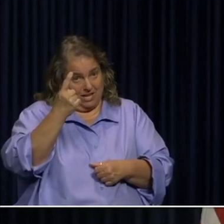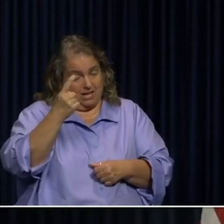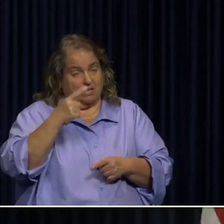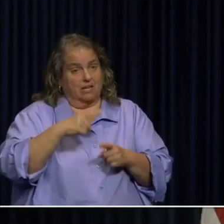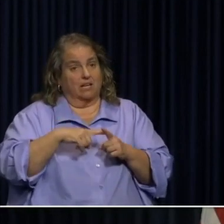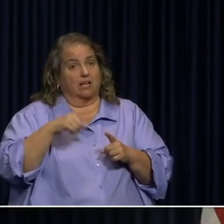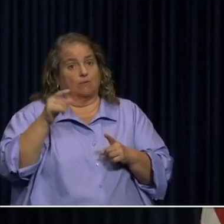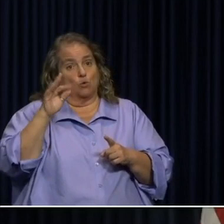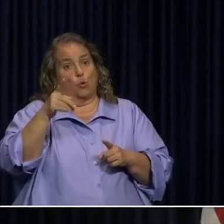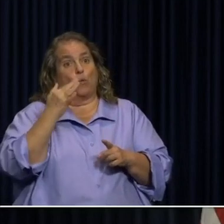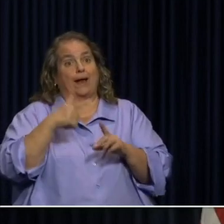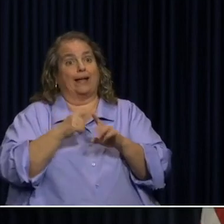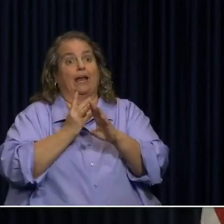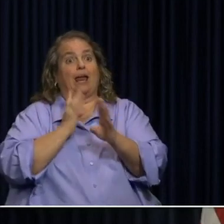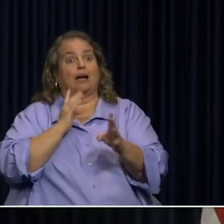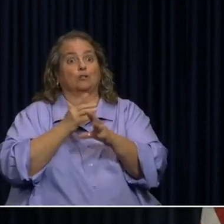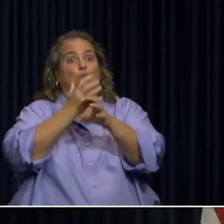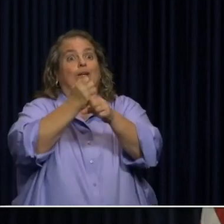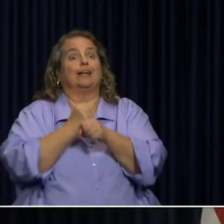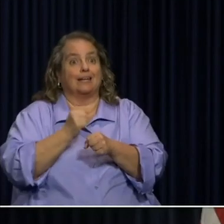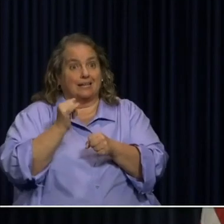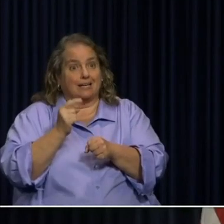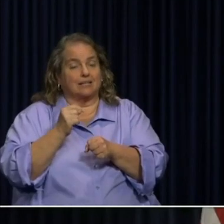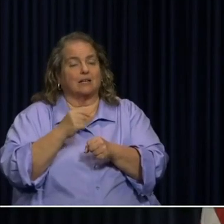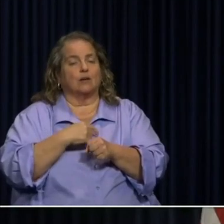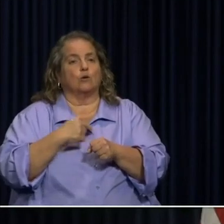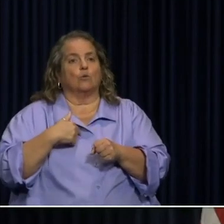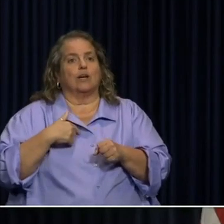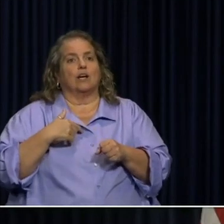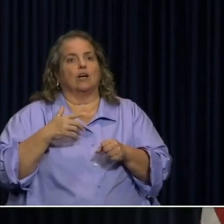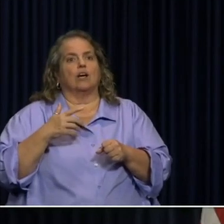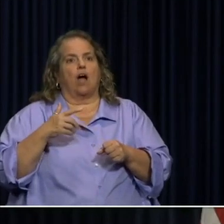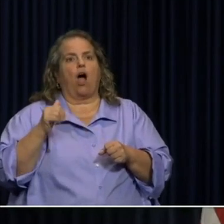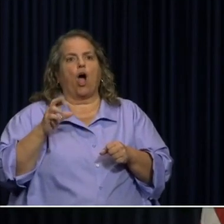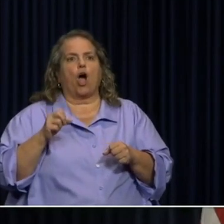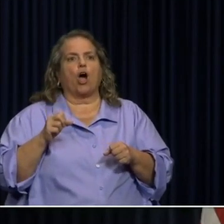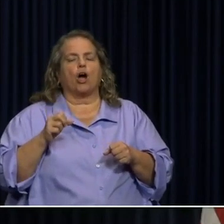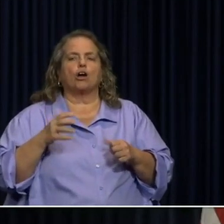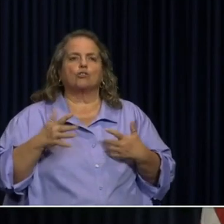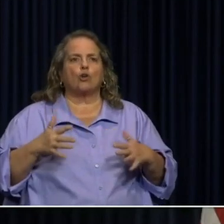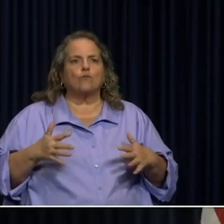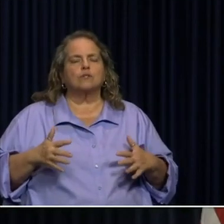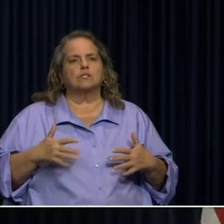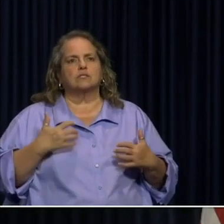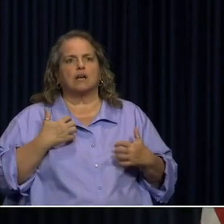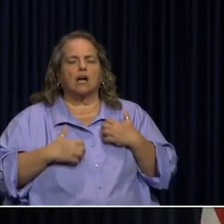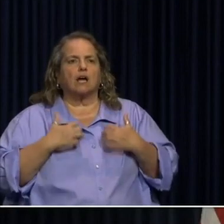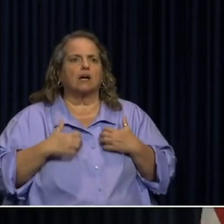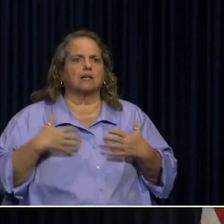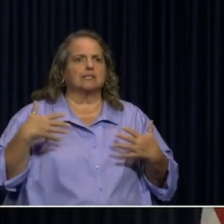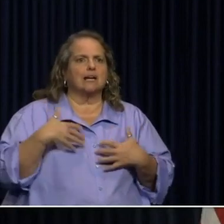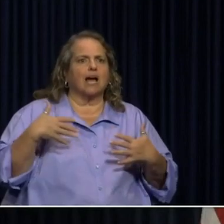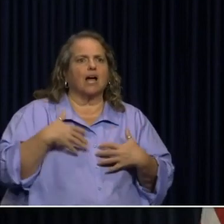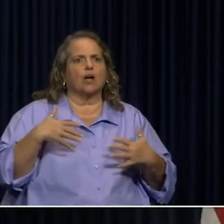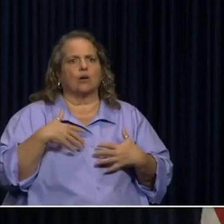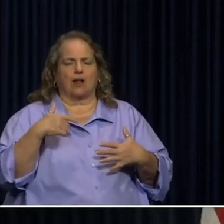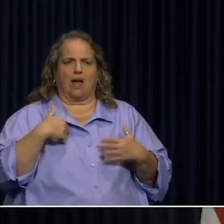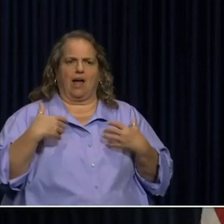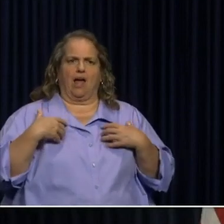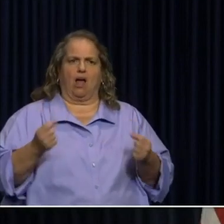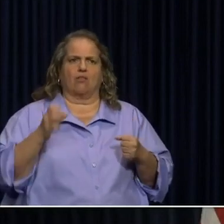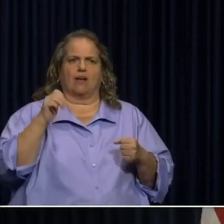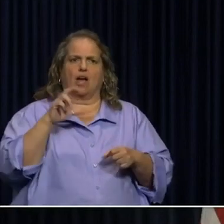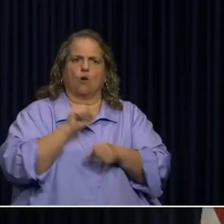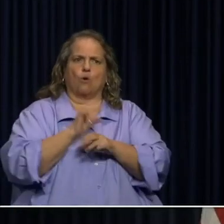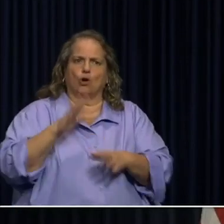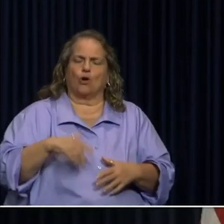line and we are anxious and nervous and we're scared if we're at a healthcare facility right now waiting in line, what